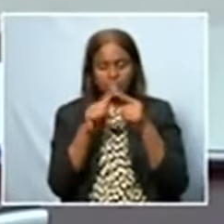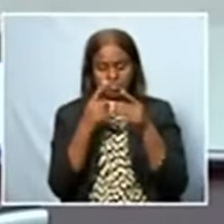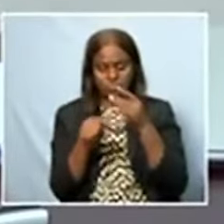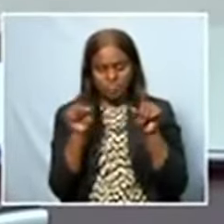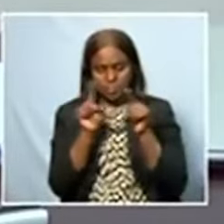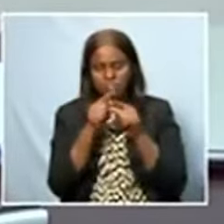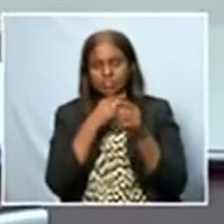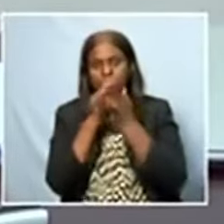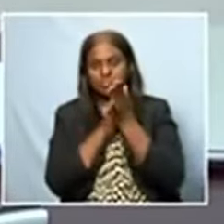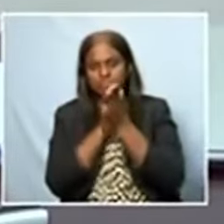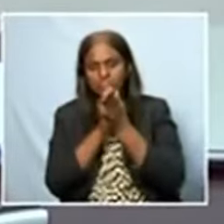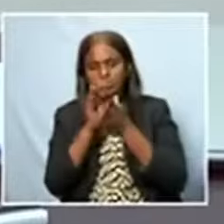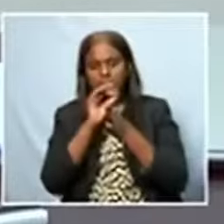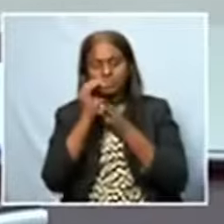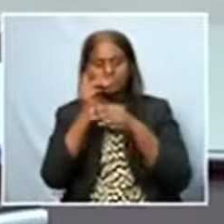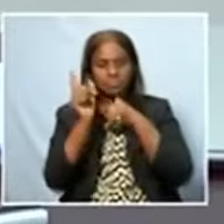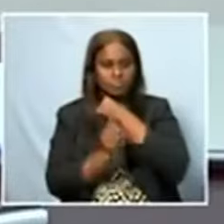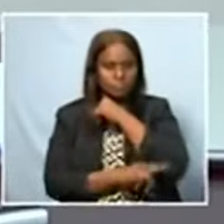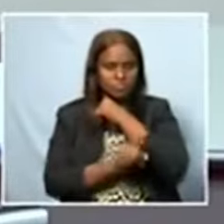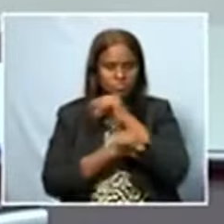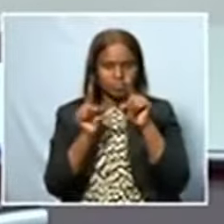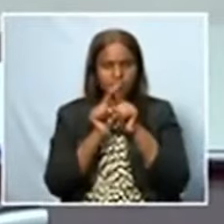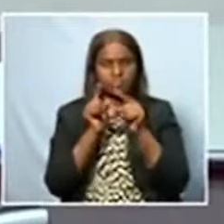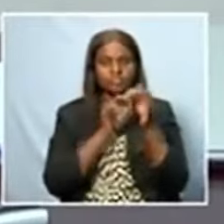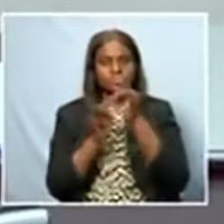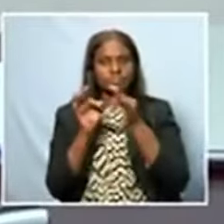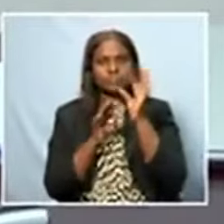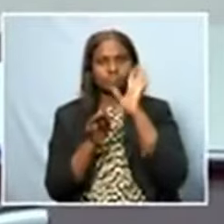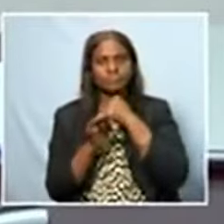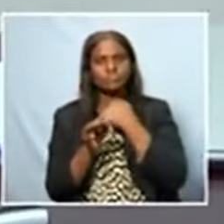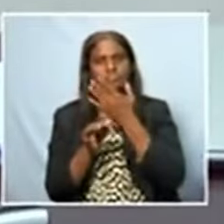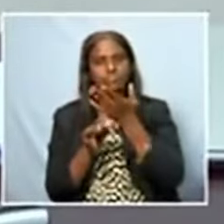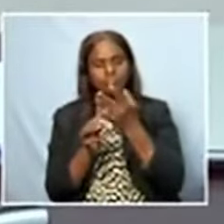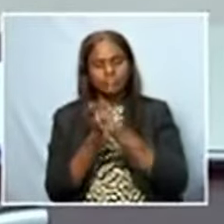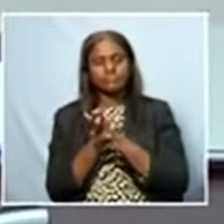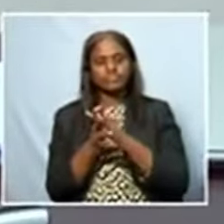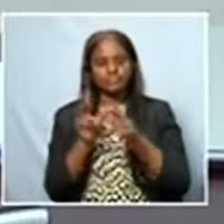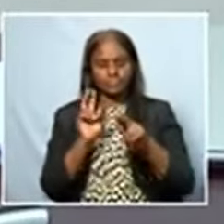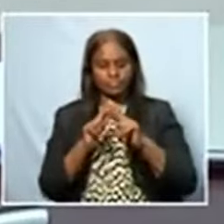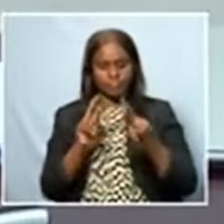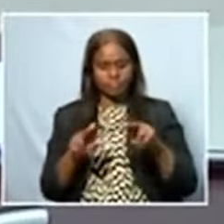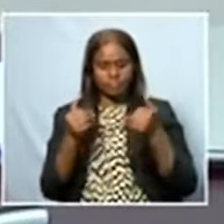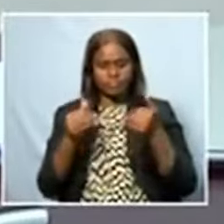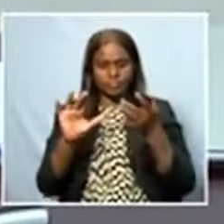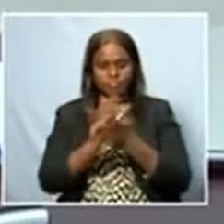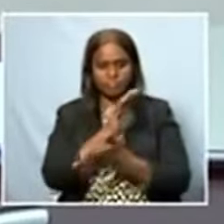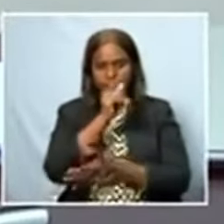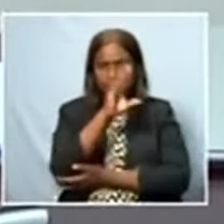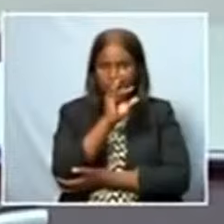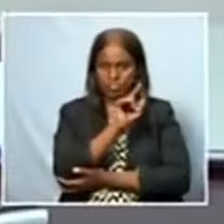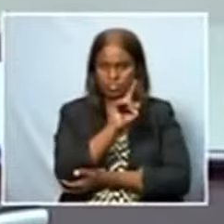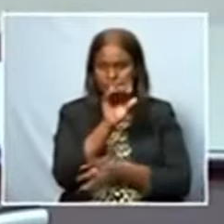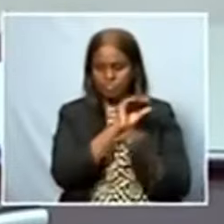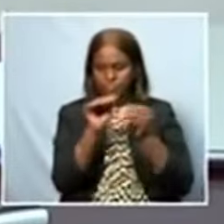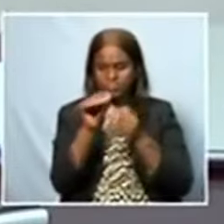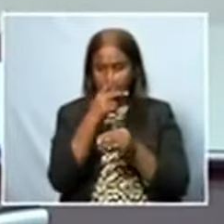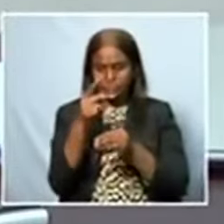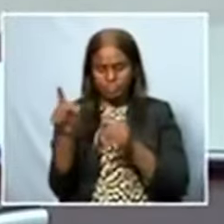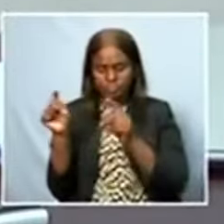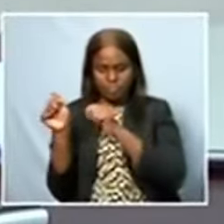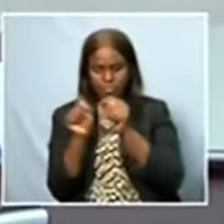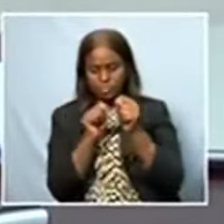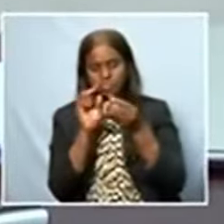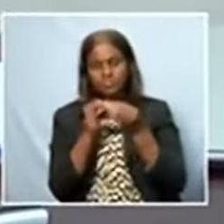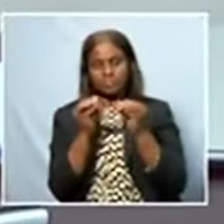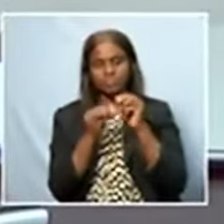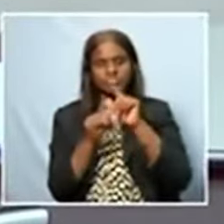to interest or penalties as outlined there. Chair, page 17 takes us to the proper transfer tax, Amendment